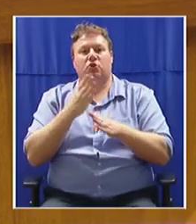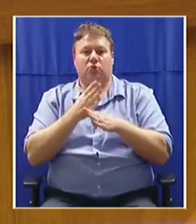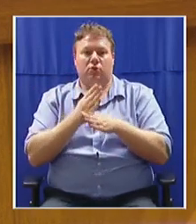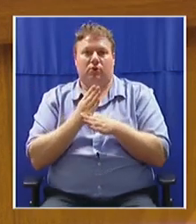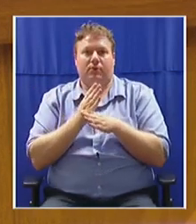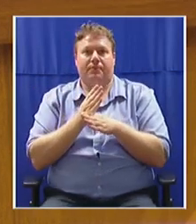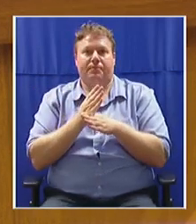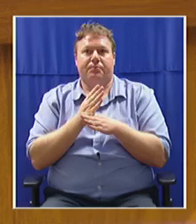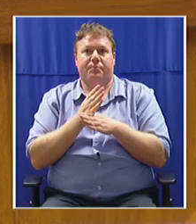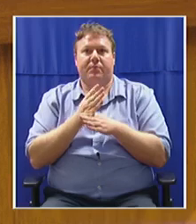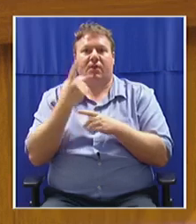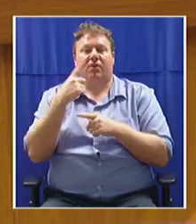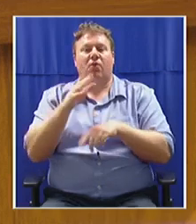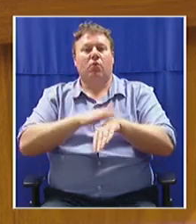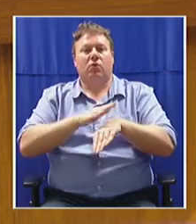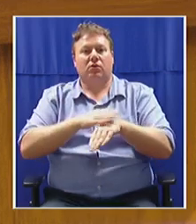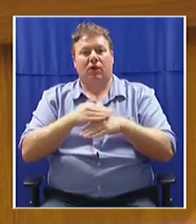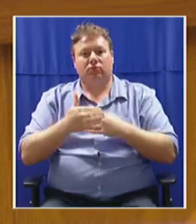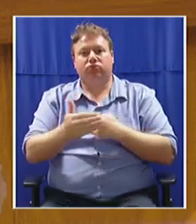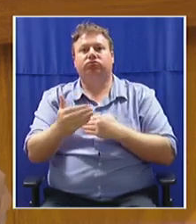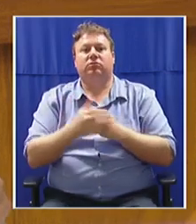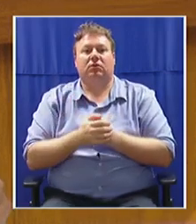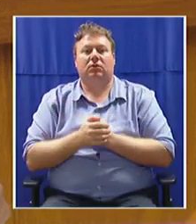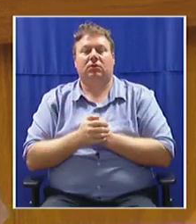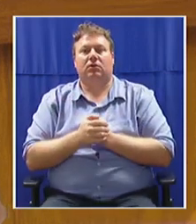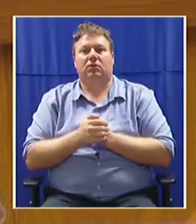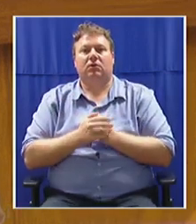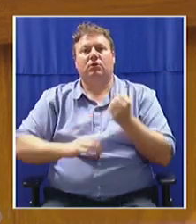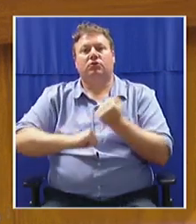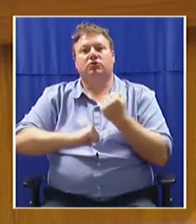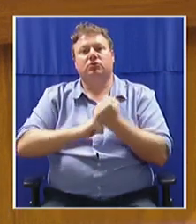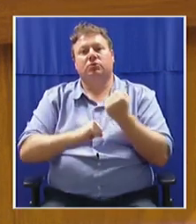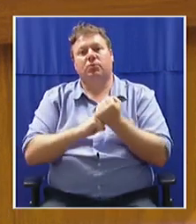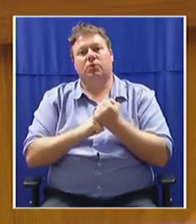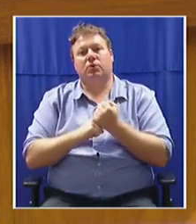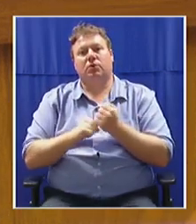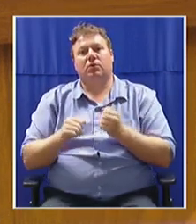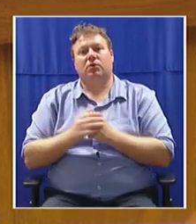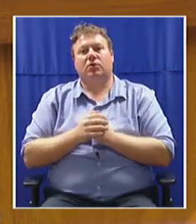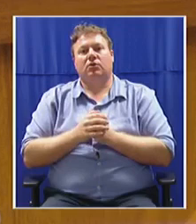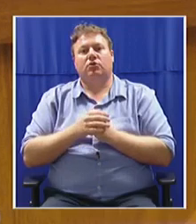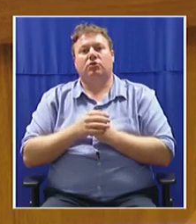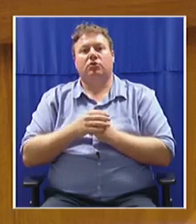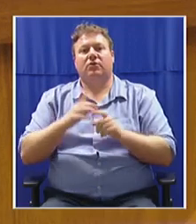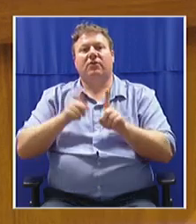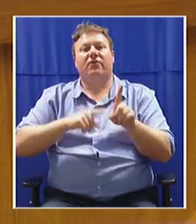of incubation and other support to help reduce failure rate.